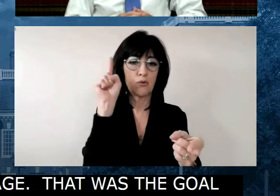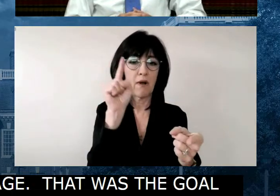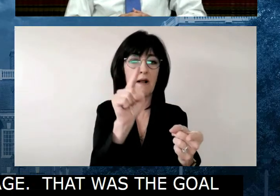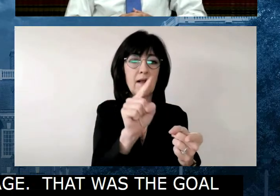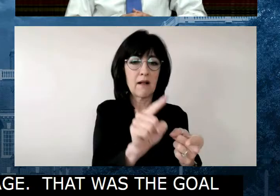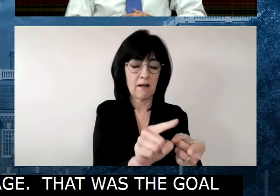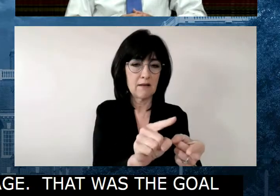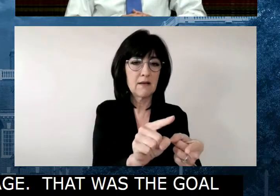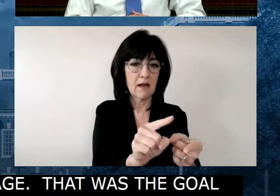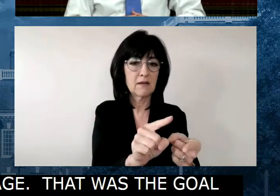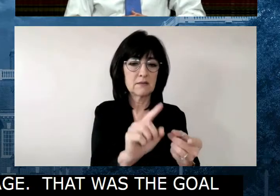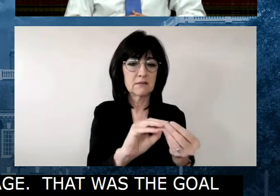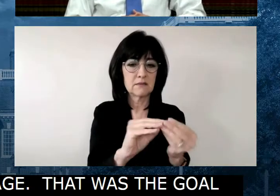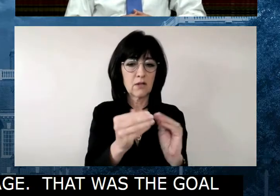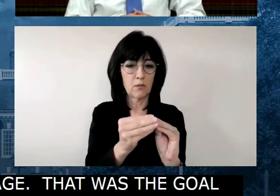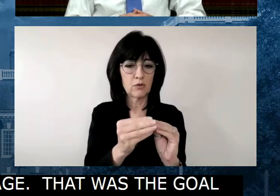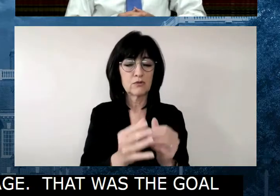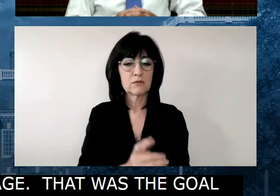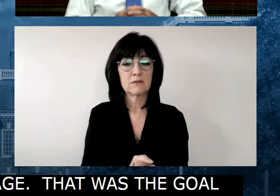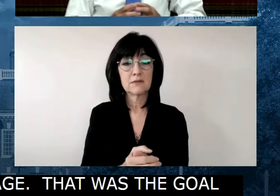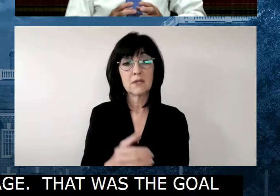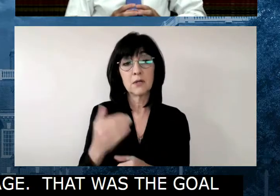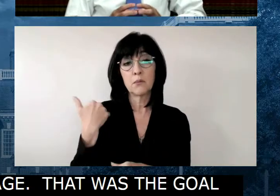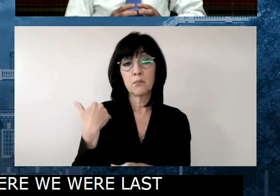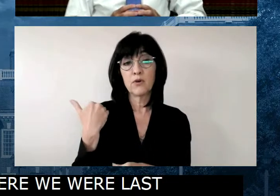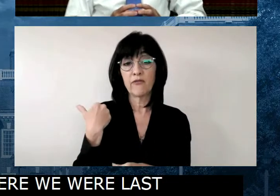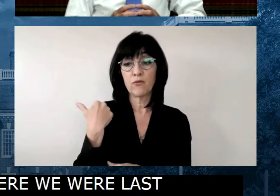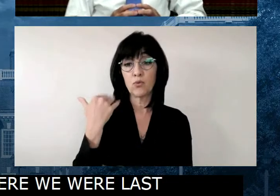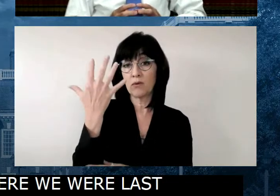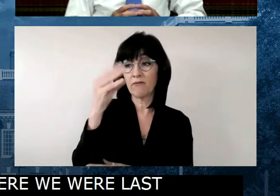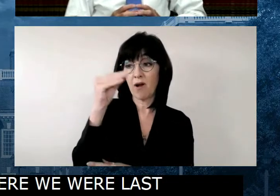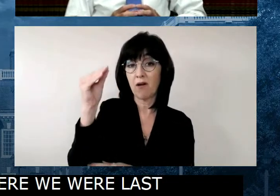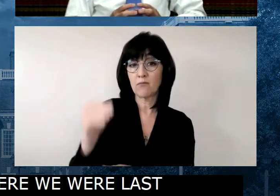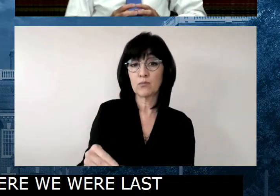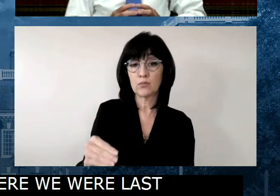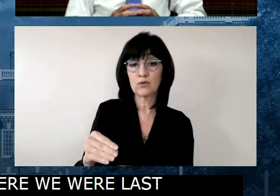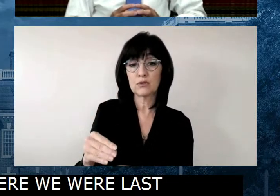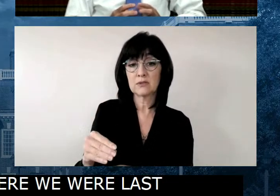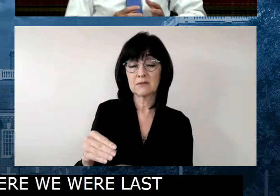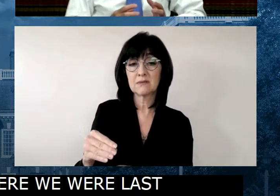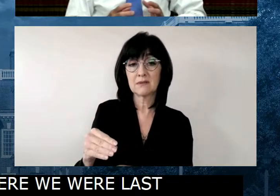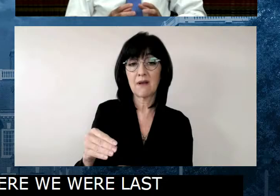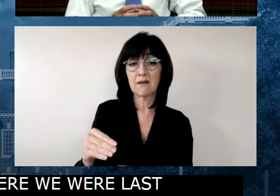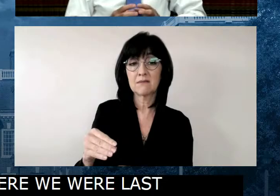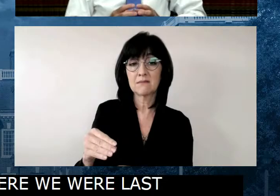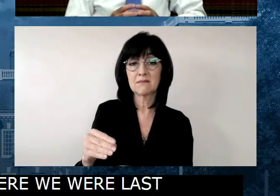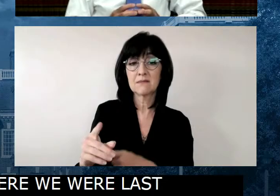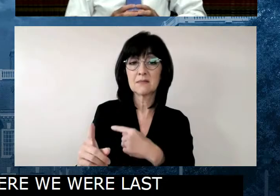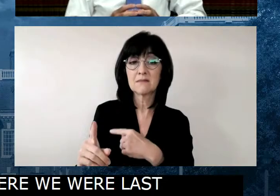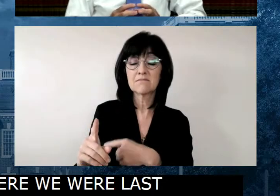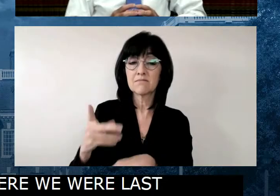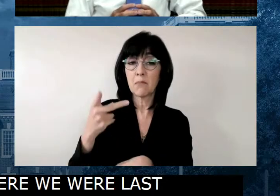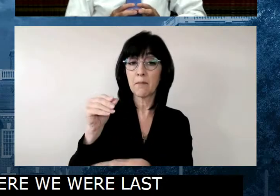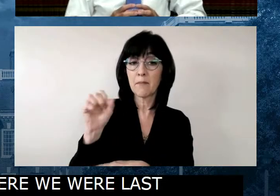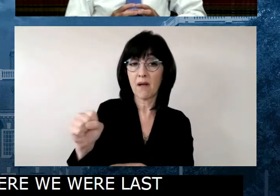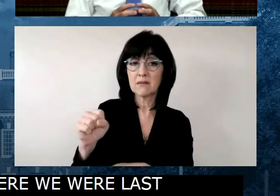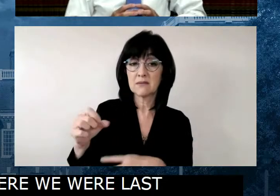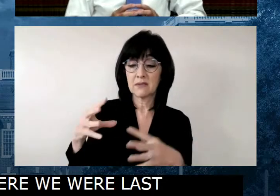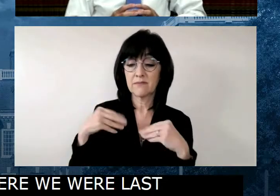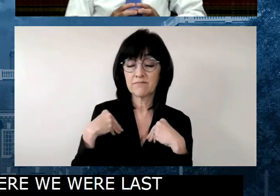3.1% positive tests that are taken. This is about as low as we've gotten. We have on a day-to-day basis